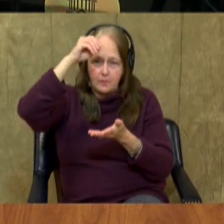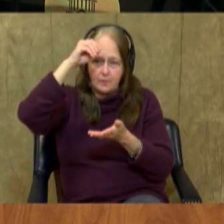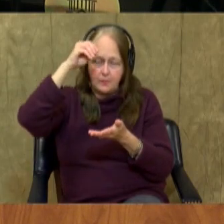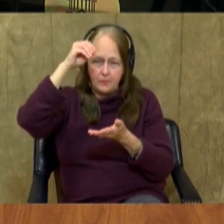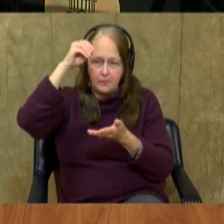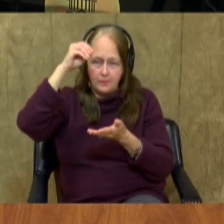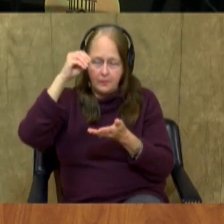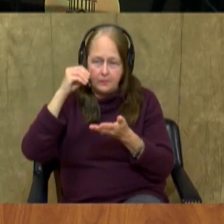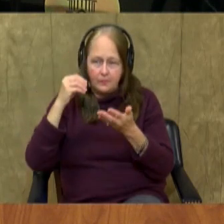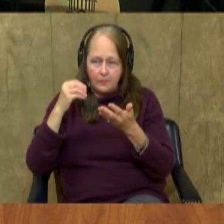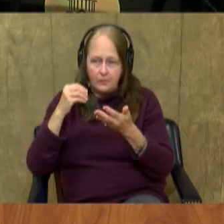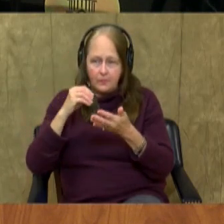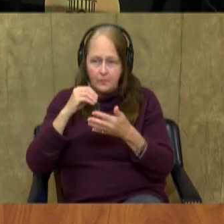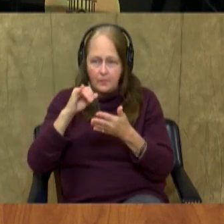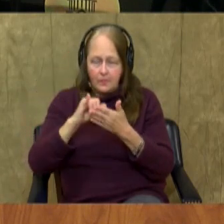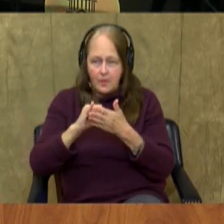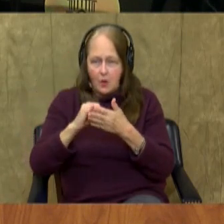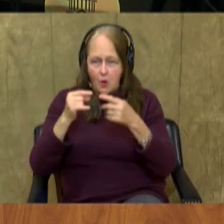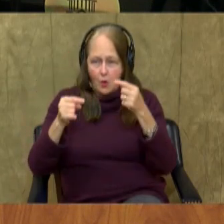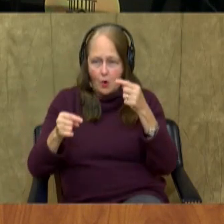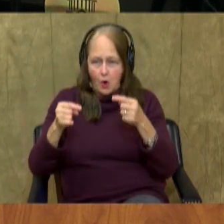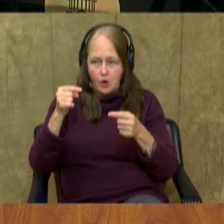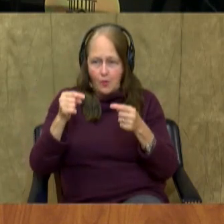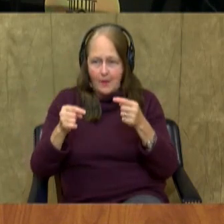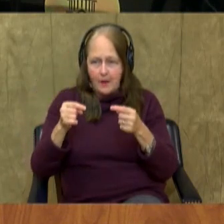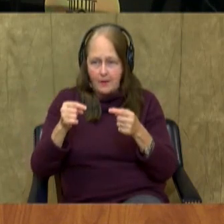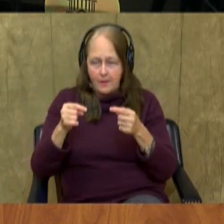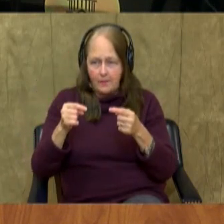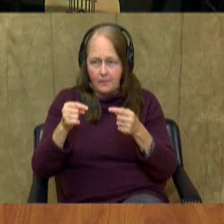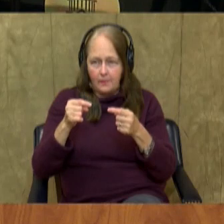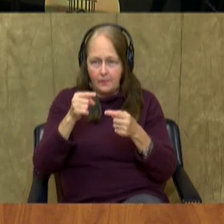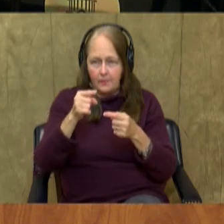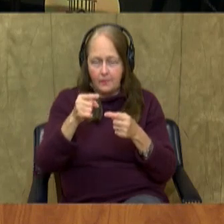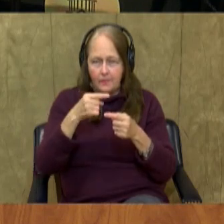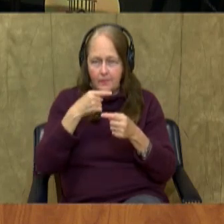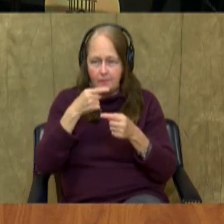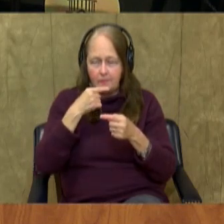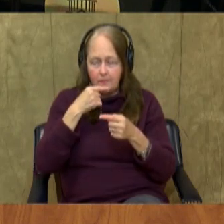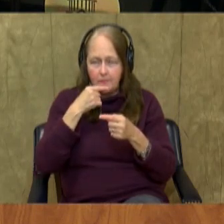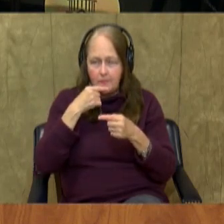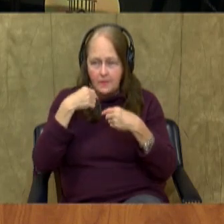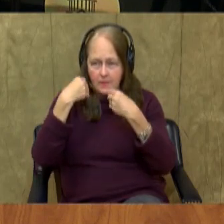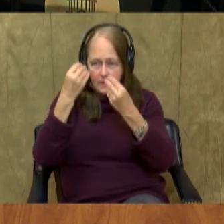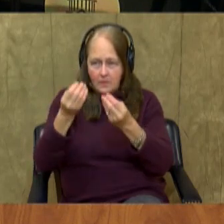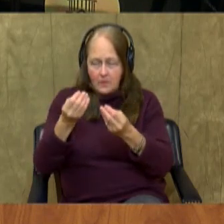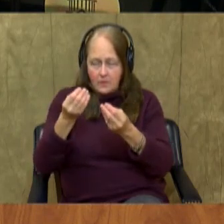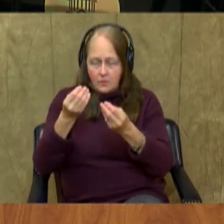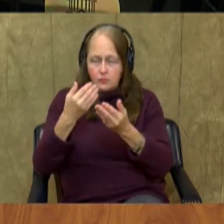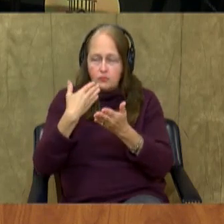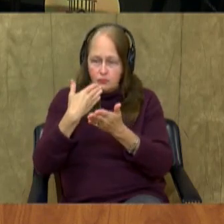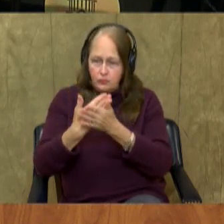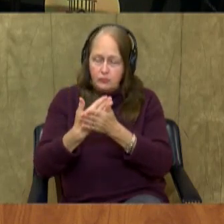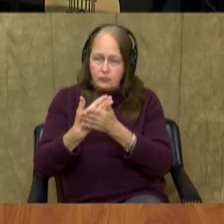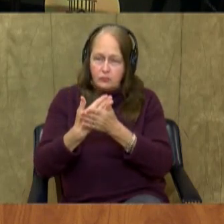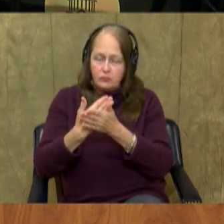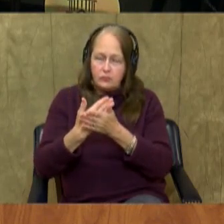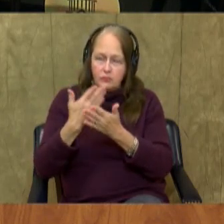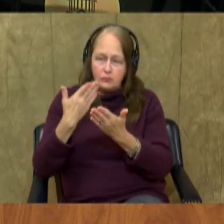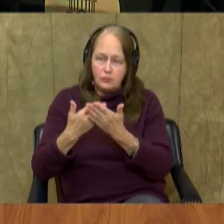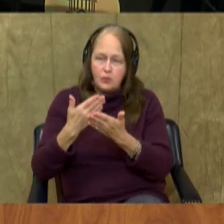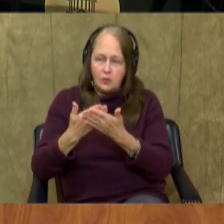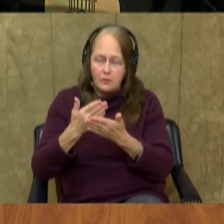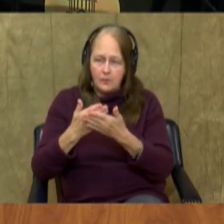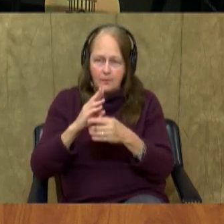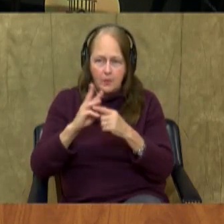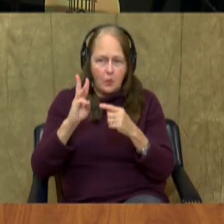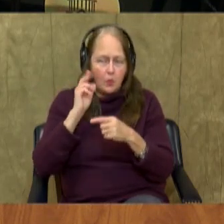With that being said, the argument. Now, she stated her claim. She gave an awesome argument. One thing we have